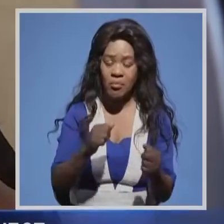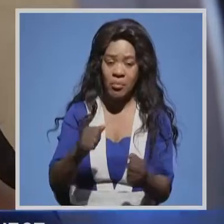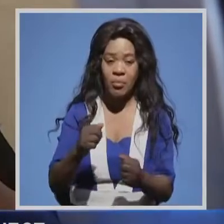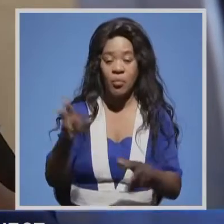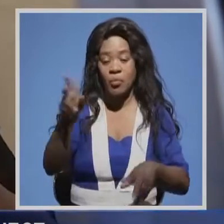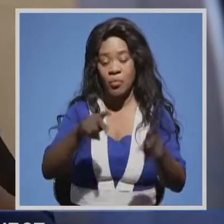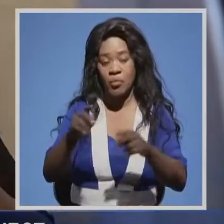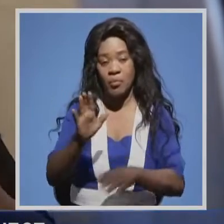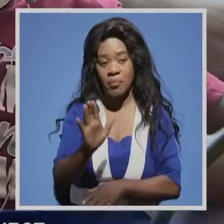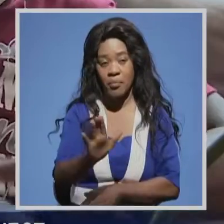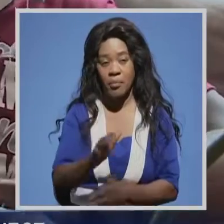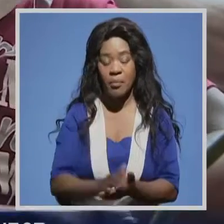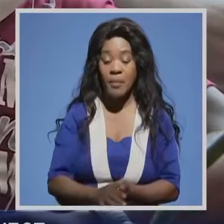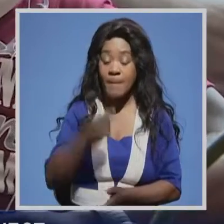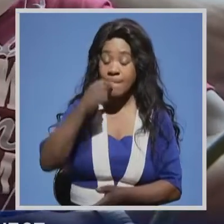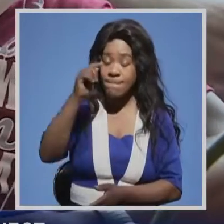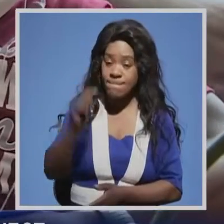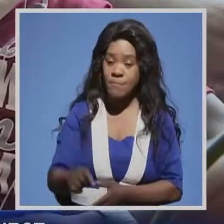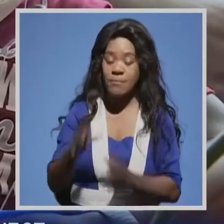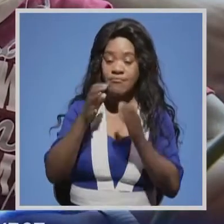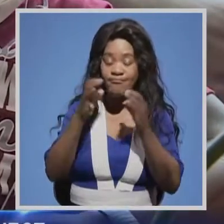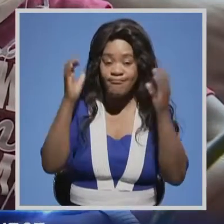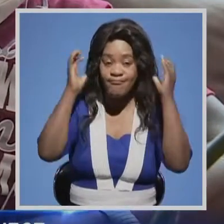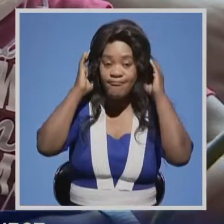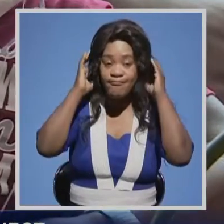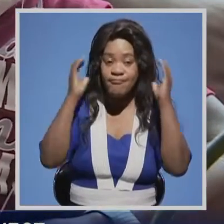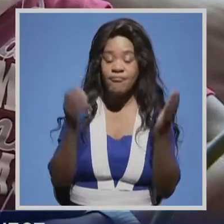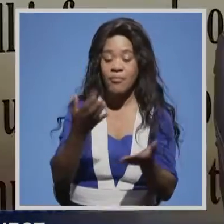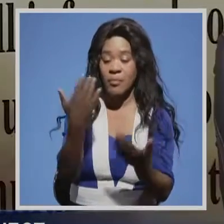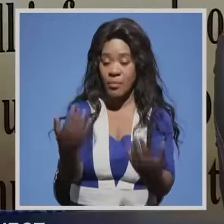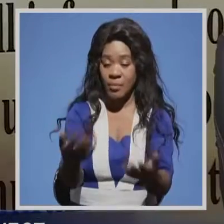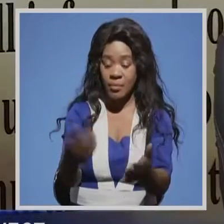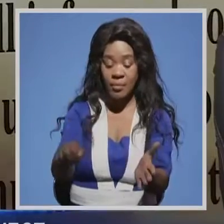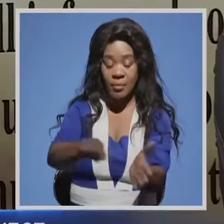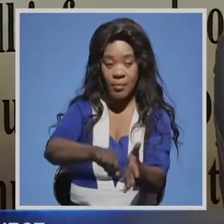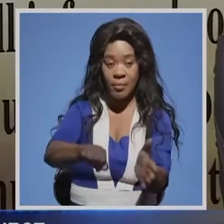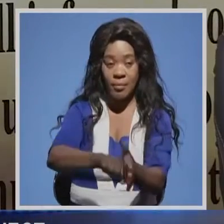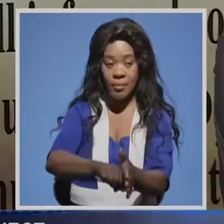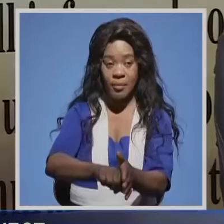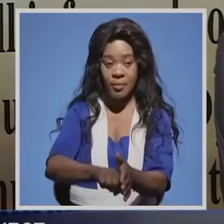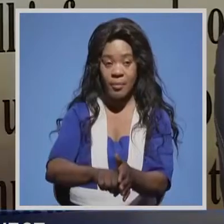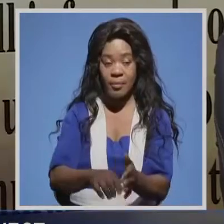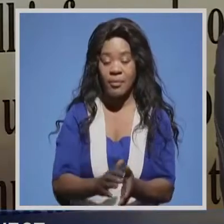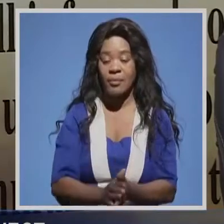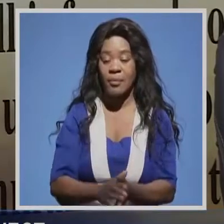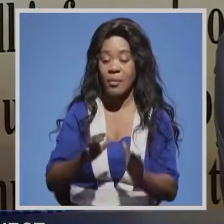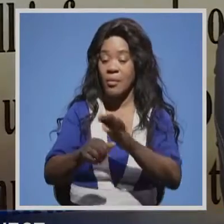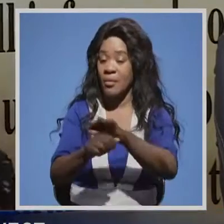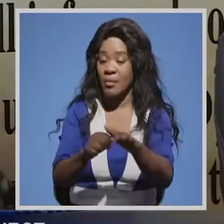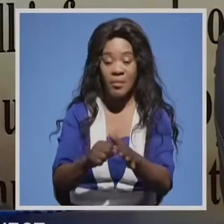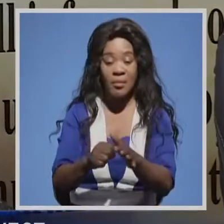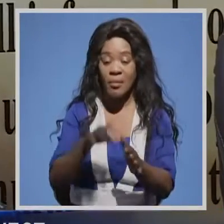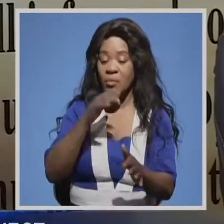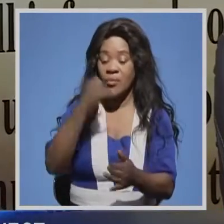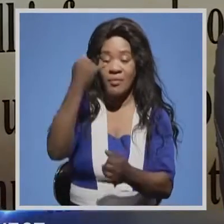responsibility because you have to wear the mask, you have to sanitize your hands, and corona is not going away anytime soon.